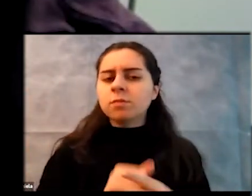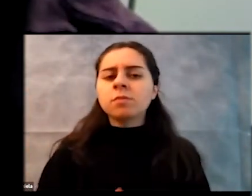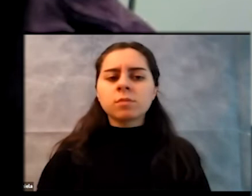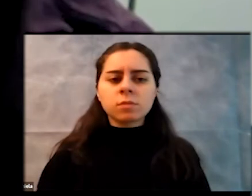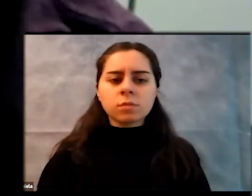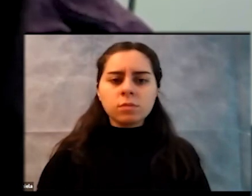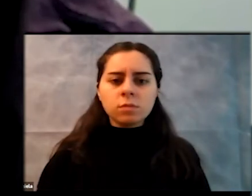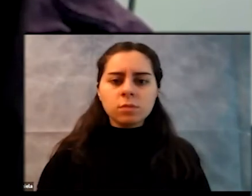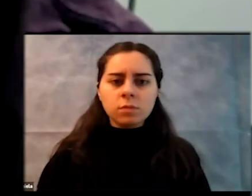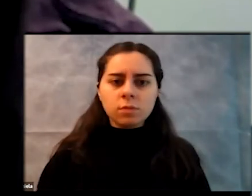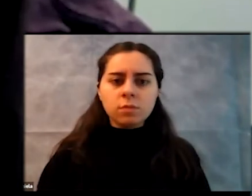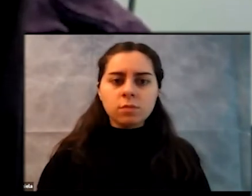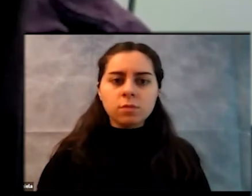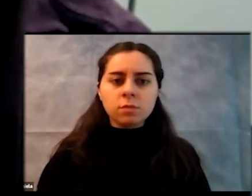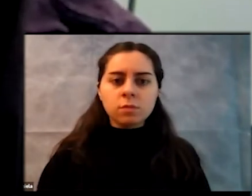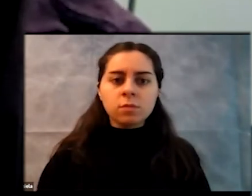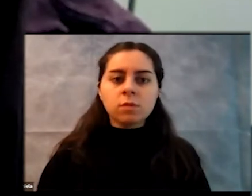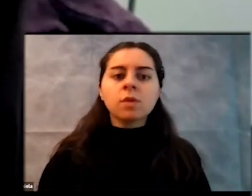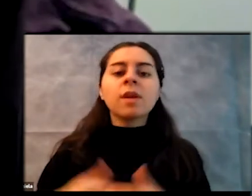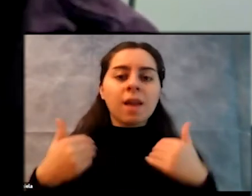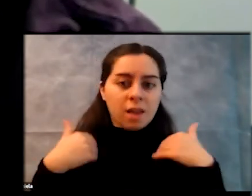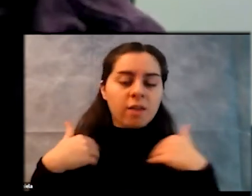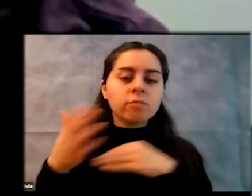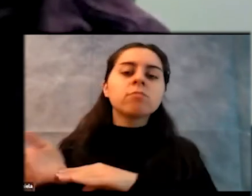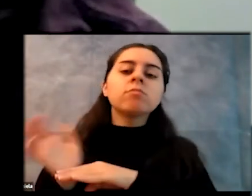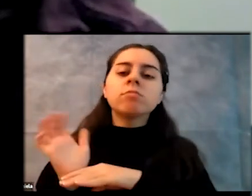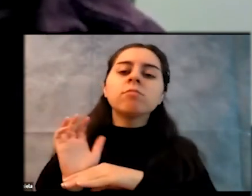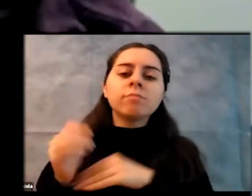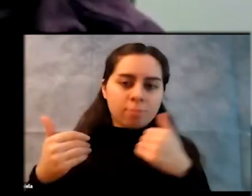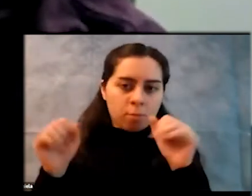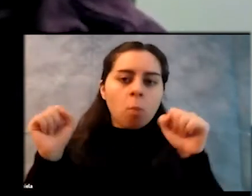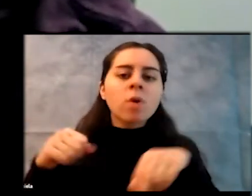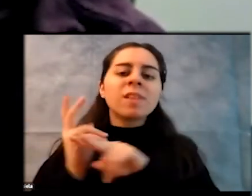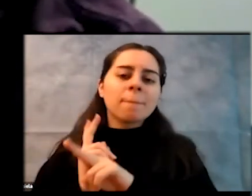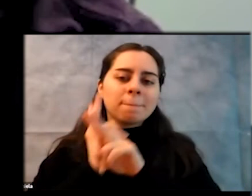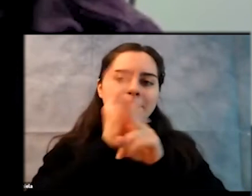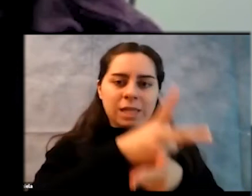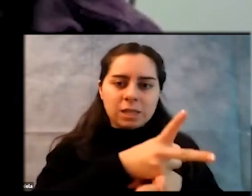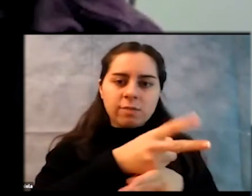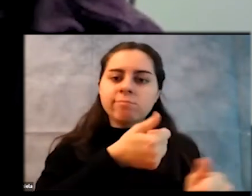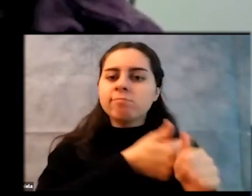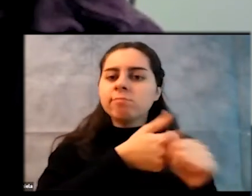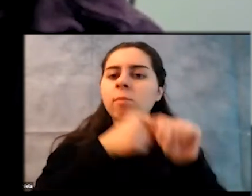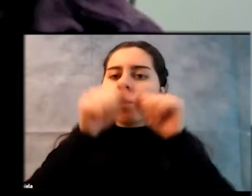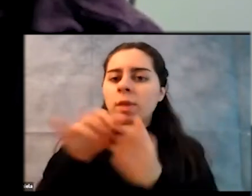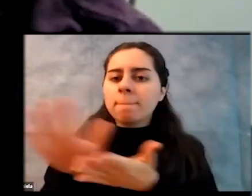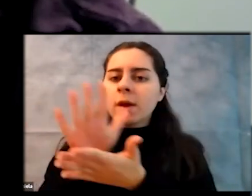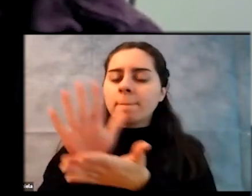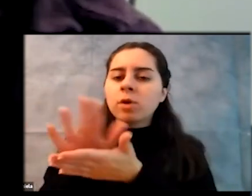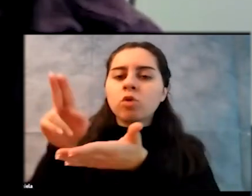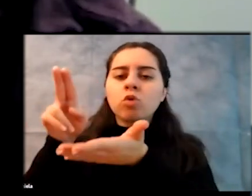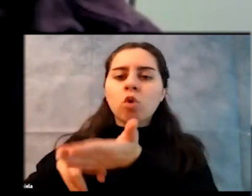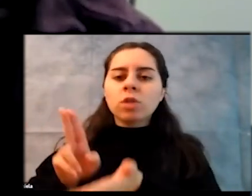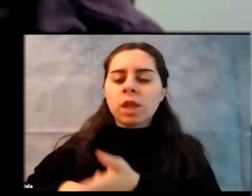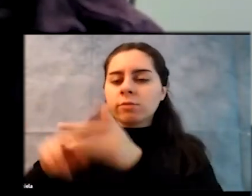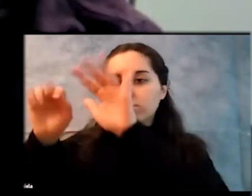The one thing we actually do circulate is films, and there's a film loan contract that you can fill out and borrow our